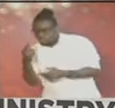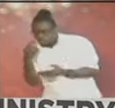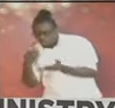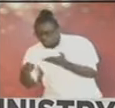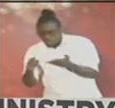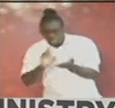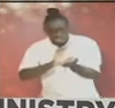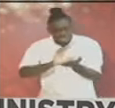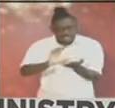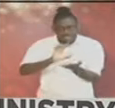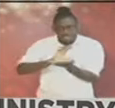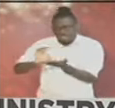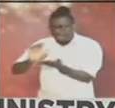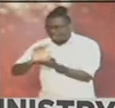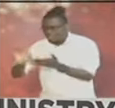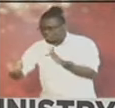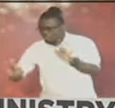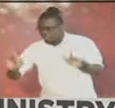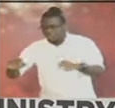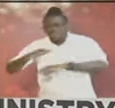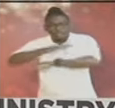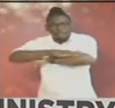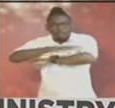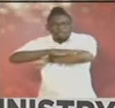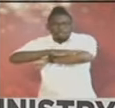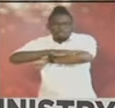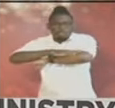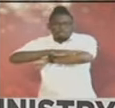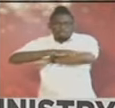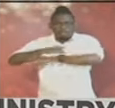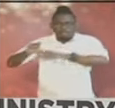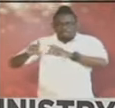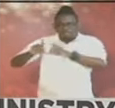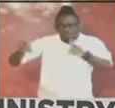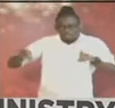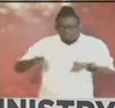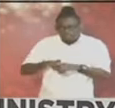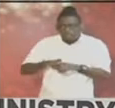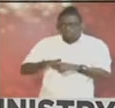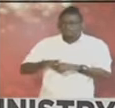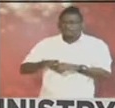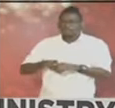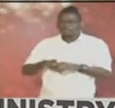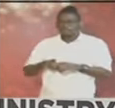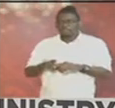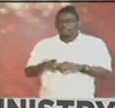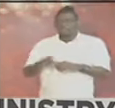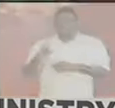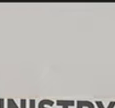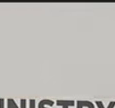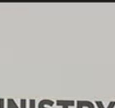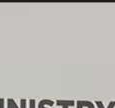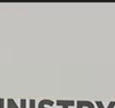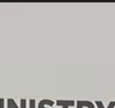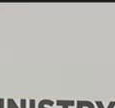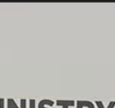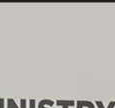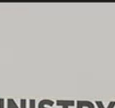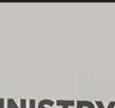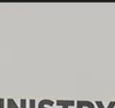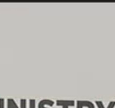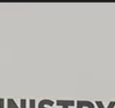touched surfaces in their businesses. One of the strategies that we have used within the Eastern RHA is to